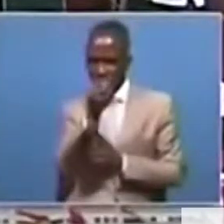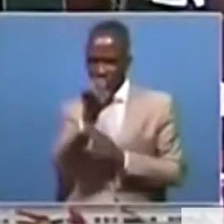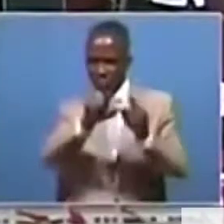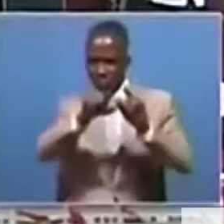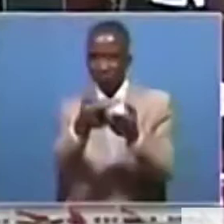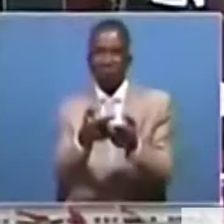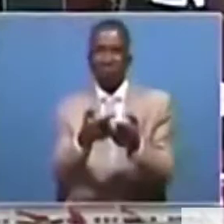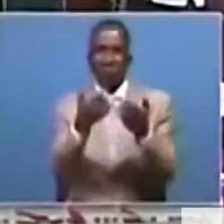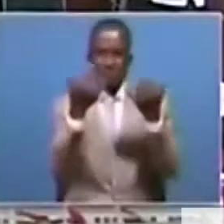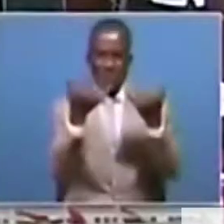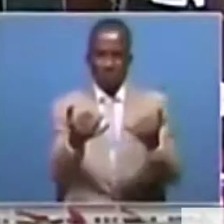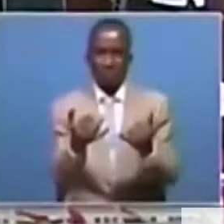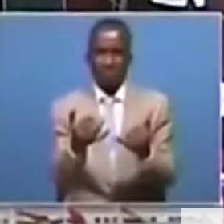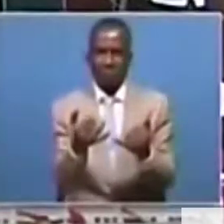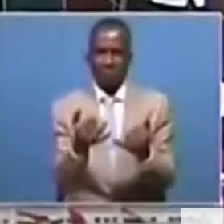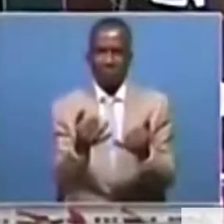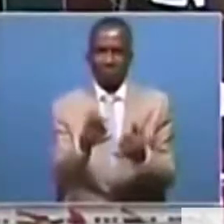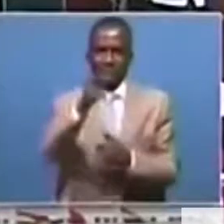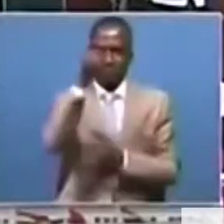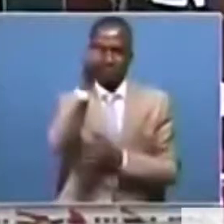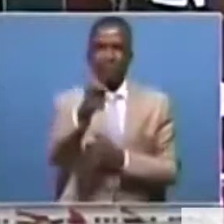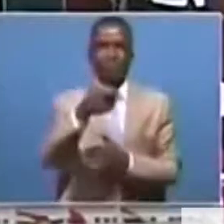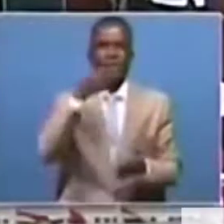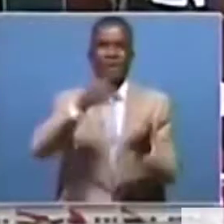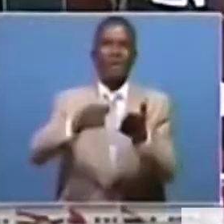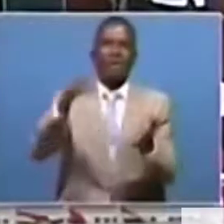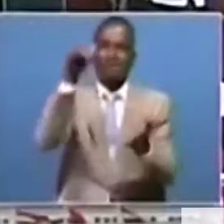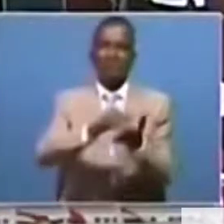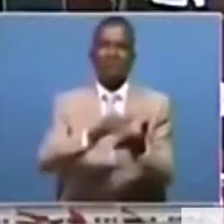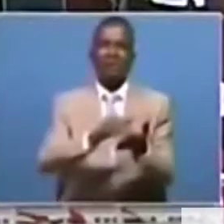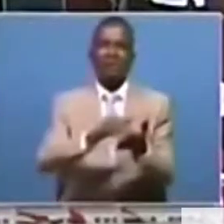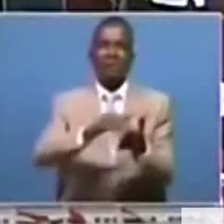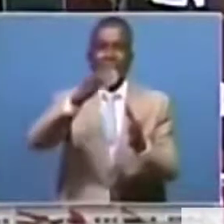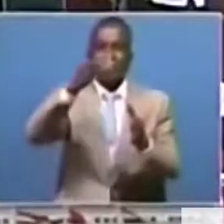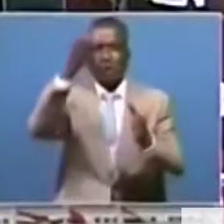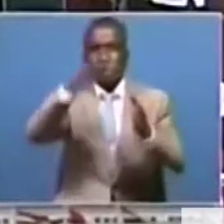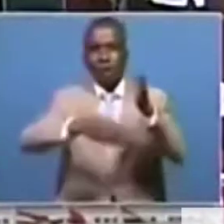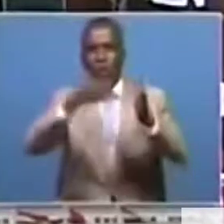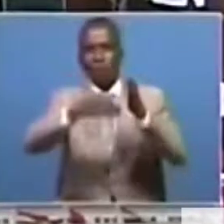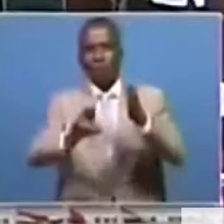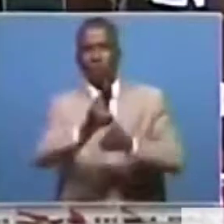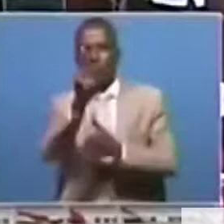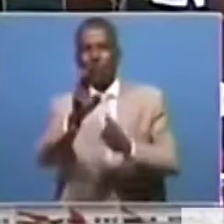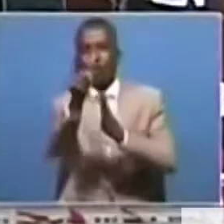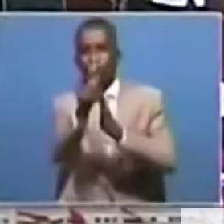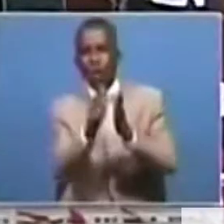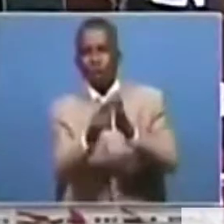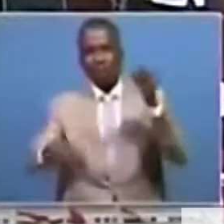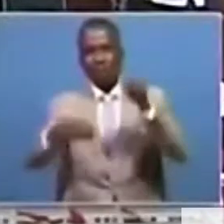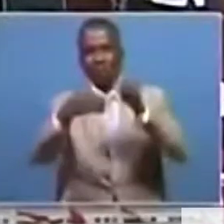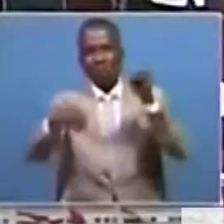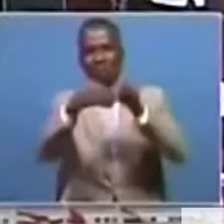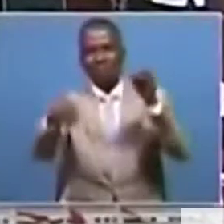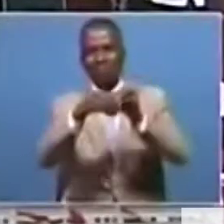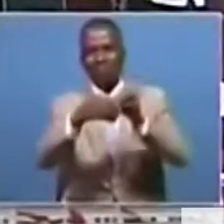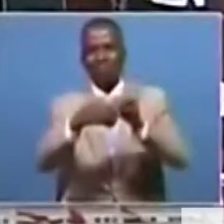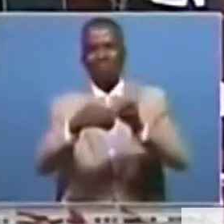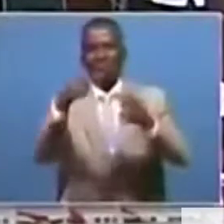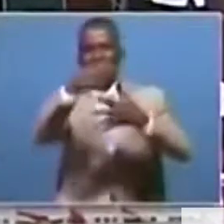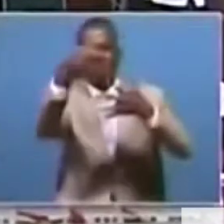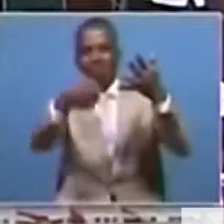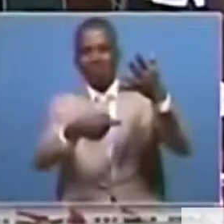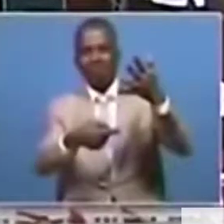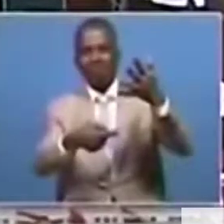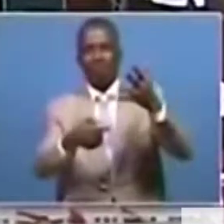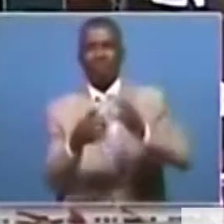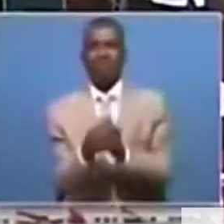and expressed it lucidly under paragraph 15, 16, and 17 of his affidavit in support of the application as follows.